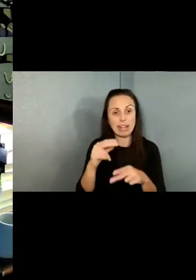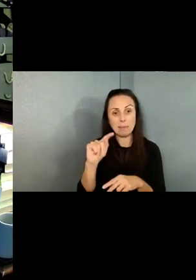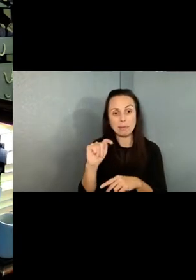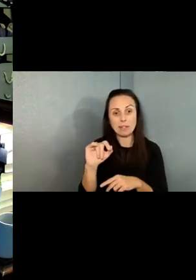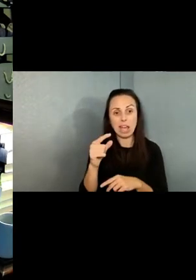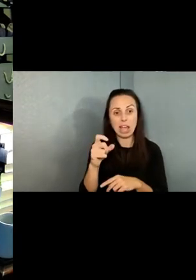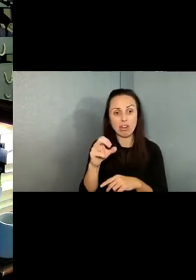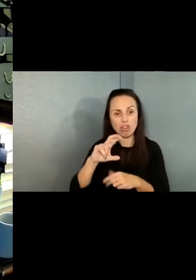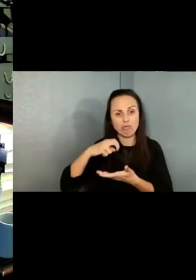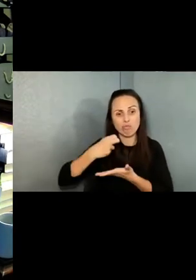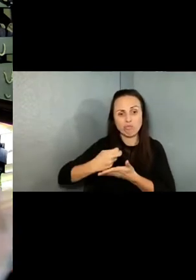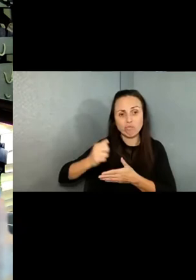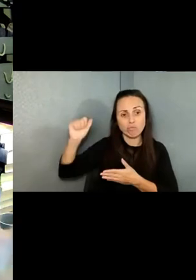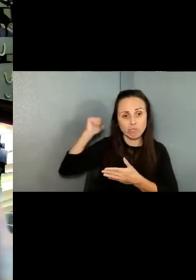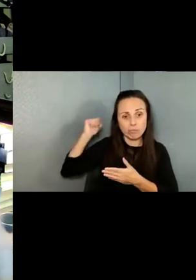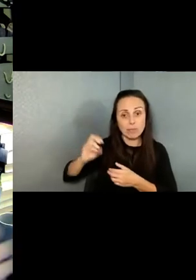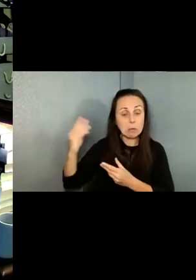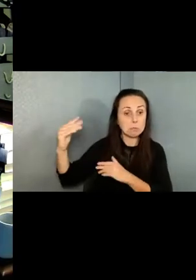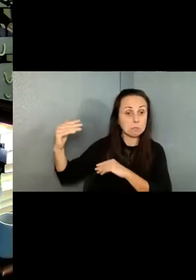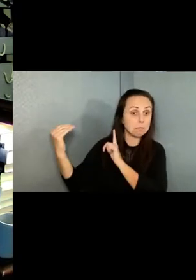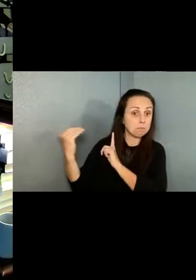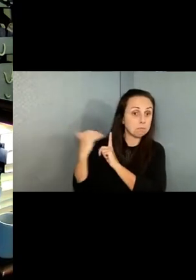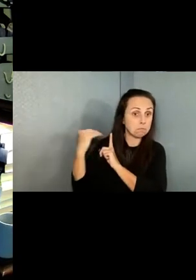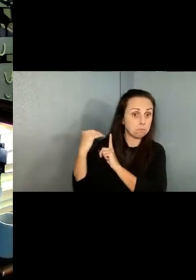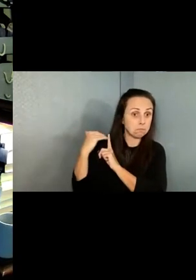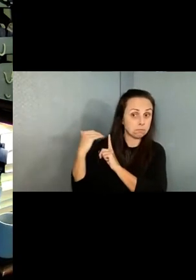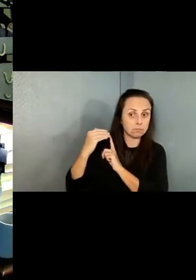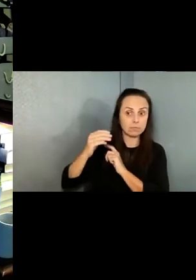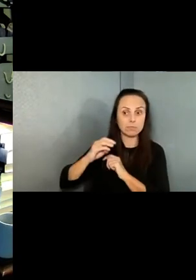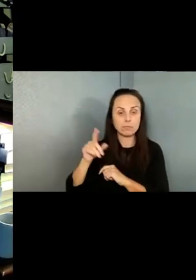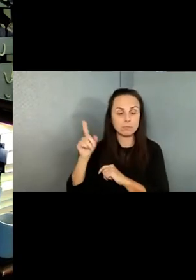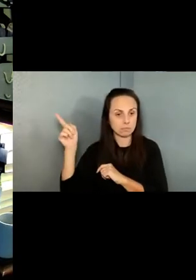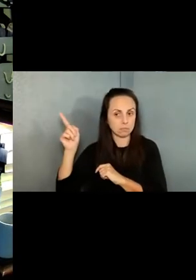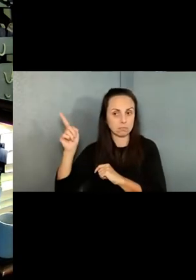lying behind me, notifies me with